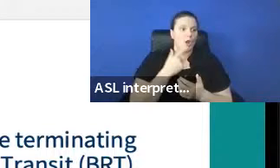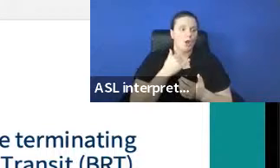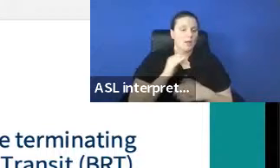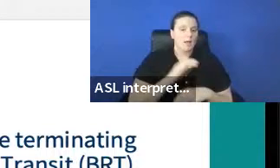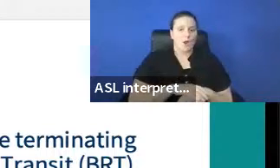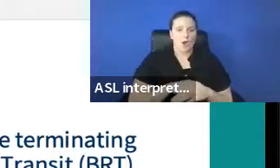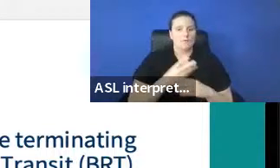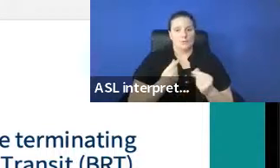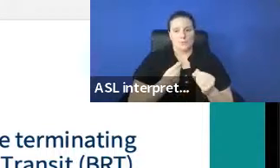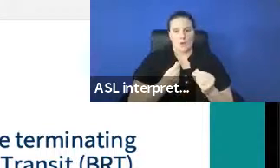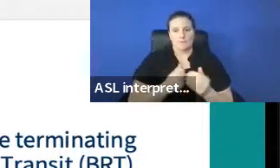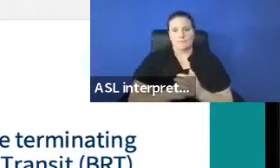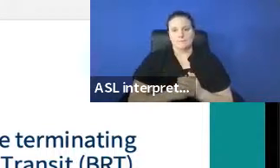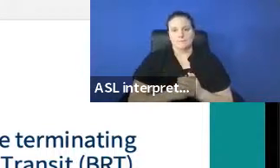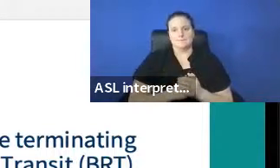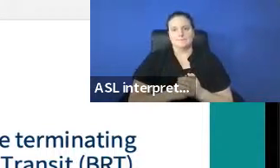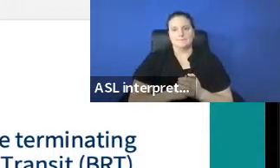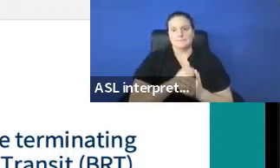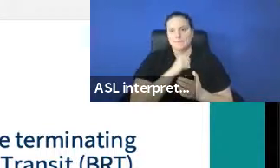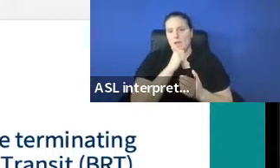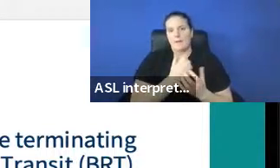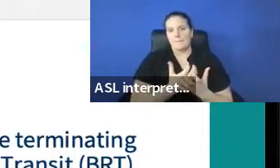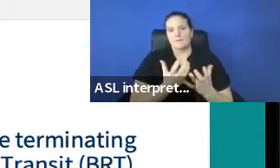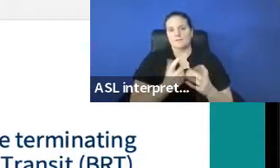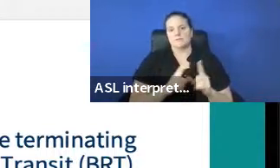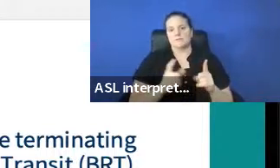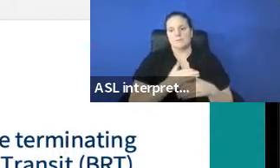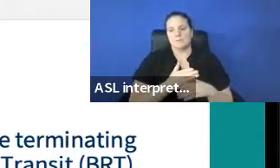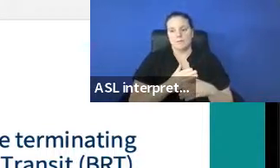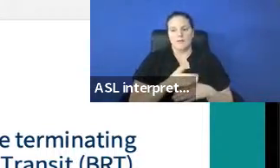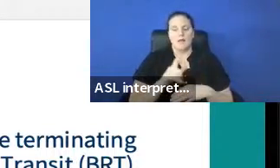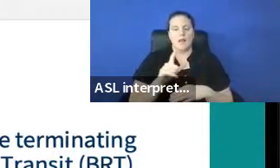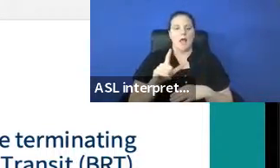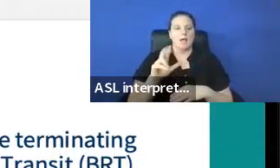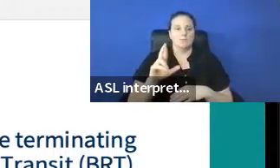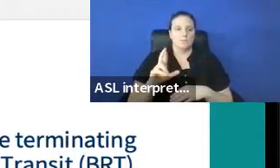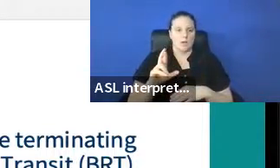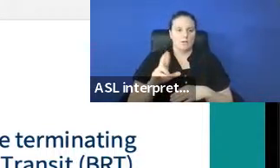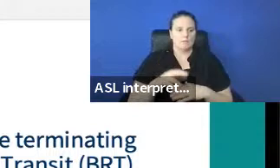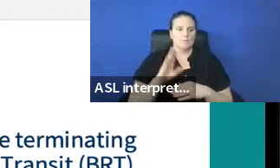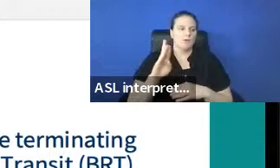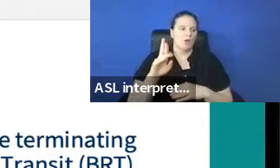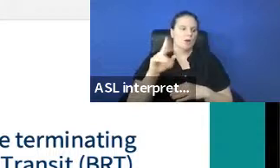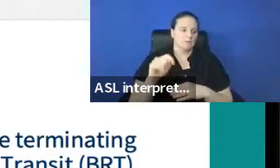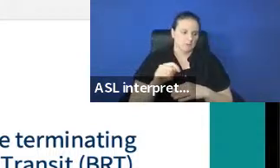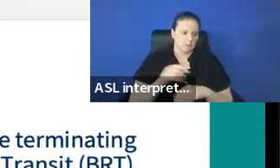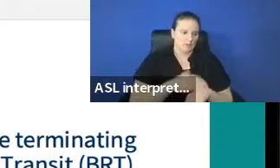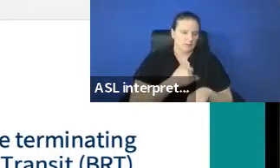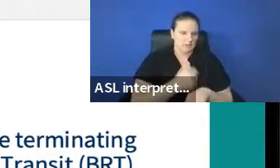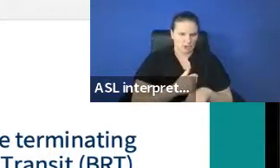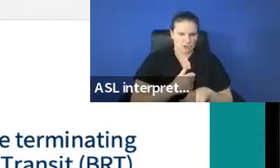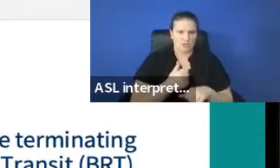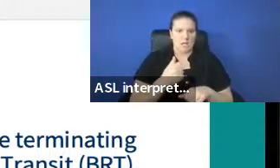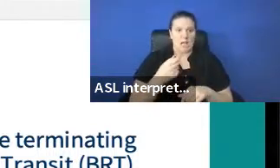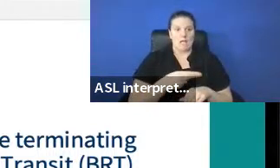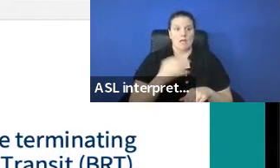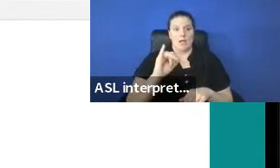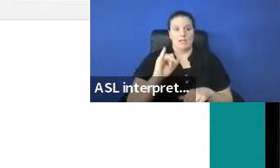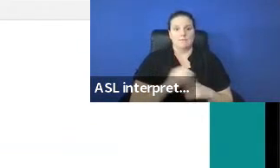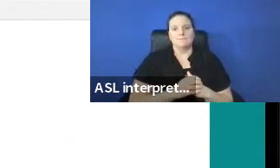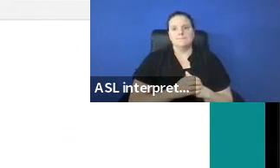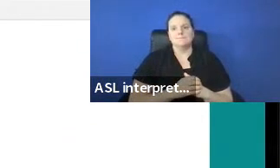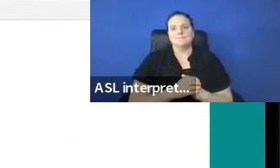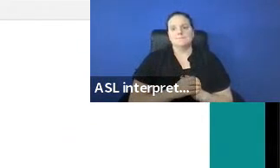ground, not much difference between a light rail and a BRT station on Hayden Island. Next